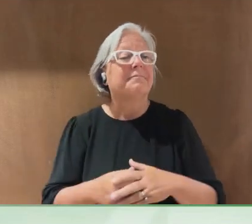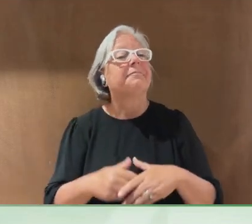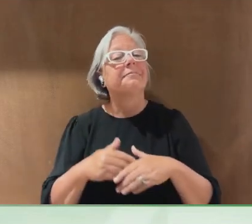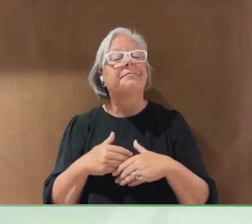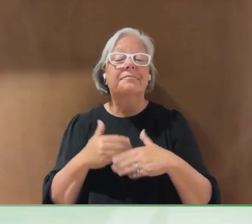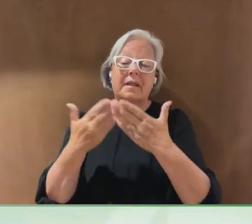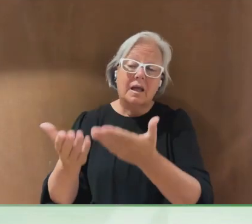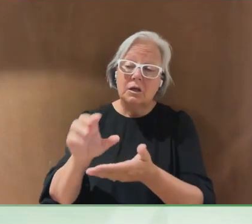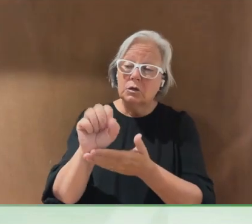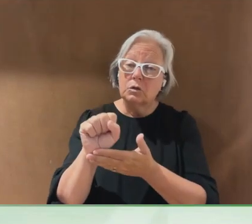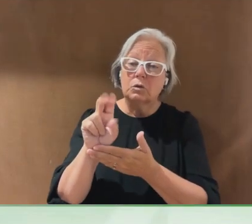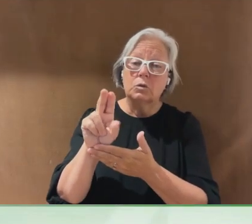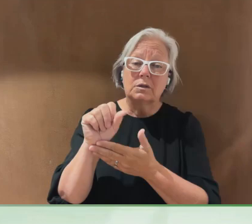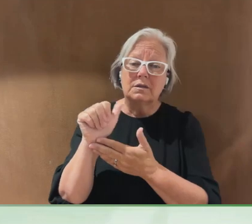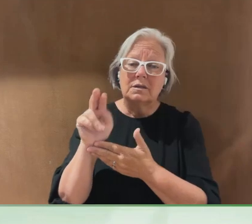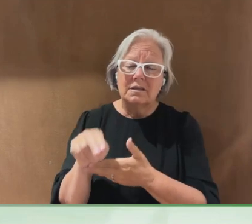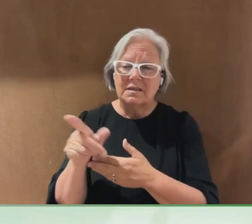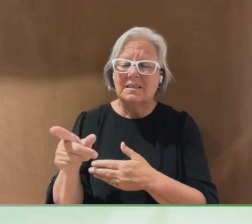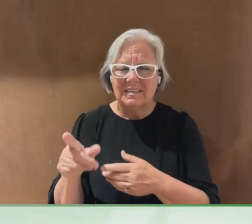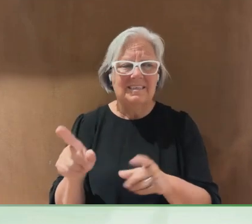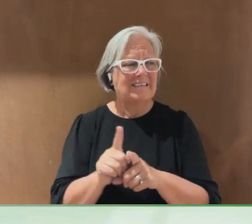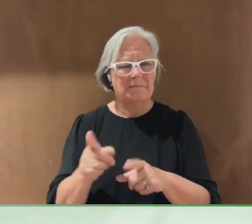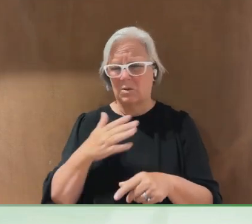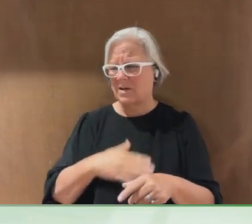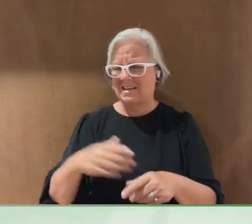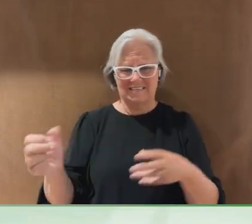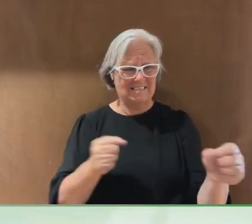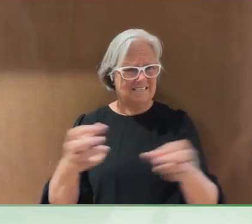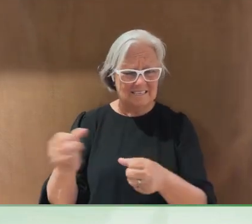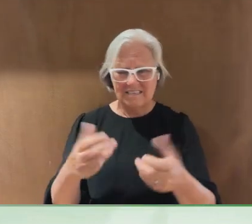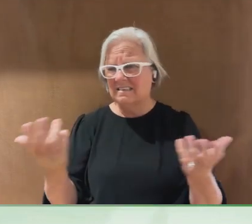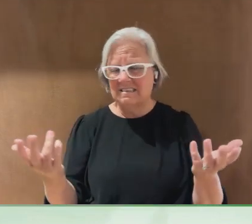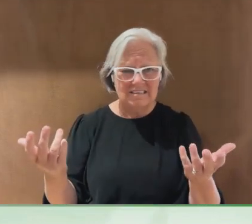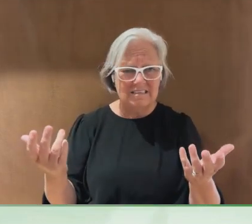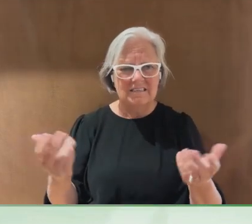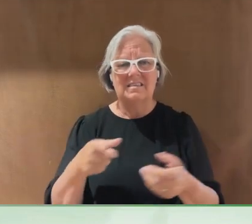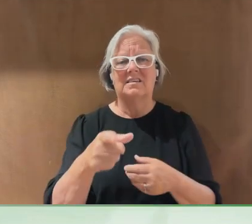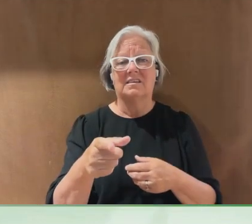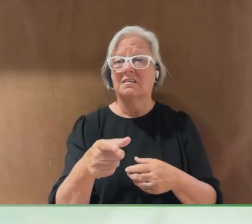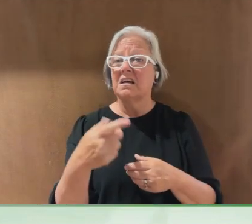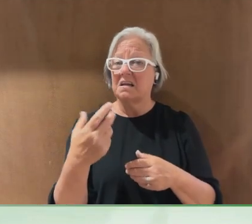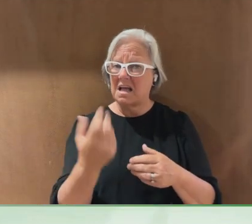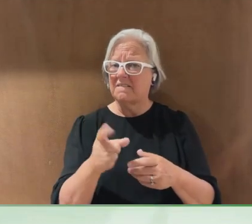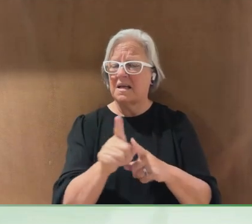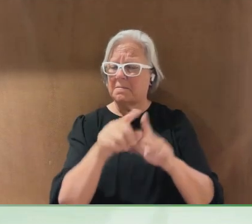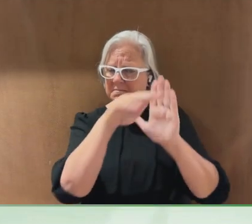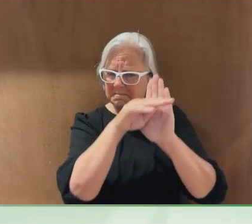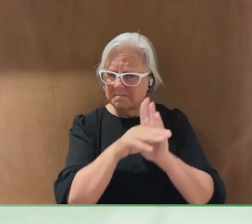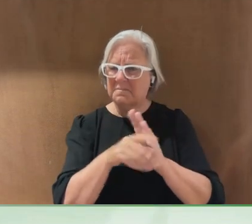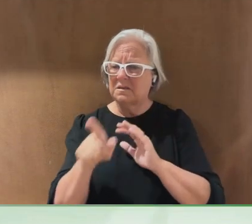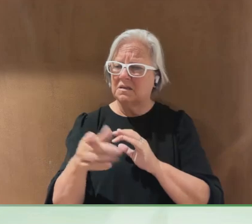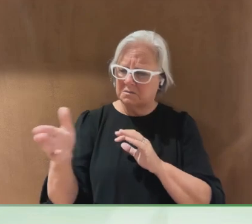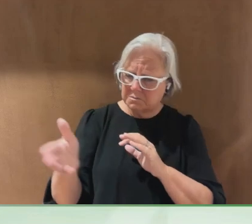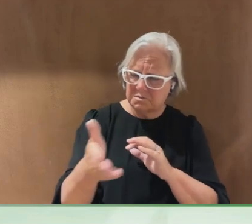we're struggling with the recruitment. We accept all the issues in terms of people's transition through employment. But where do we see AI having